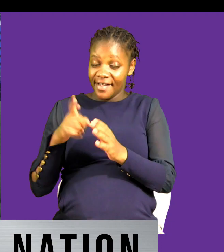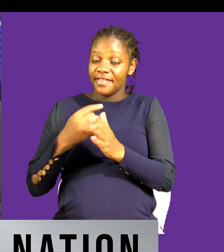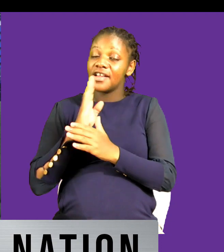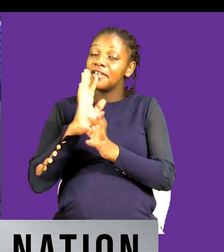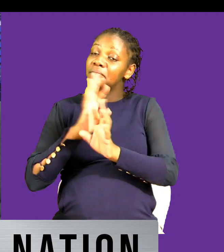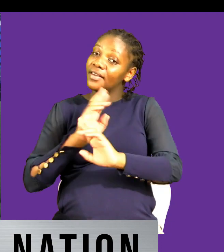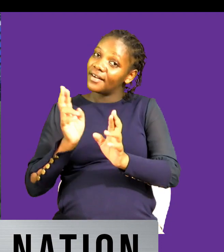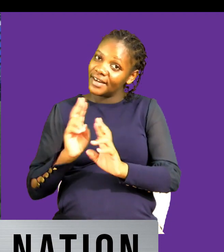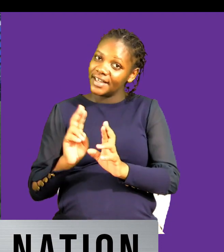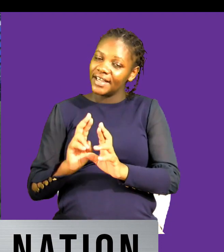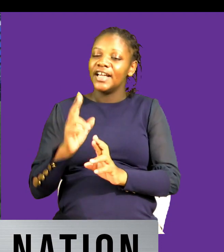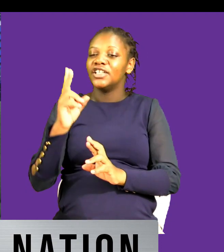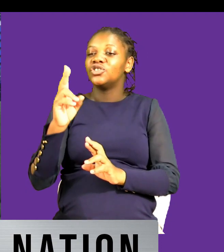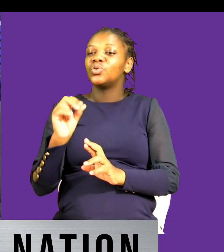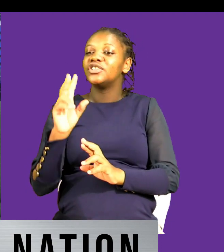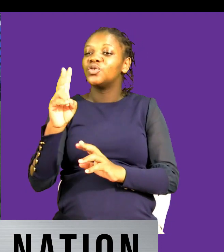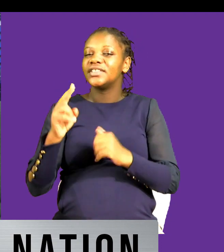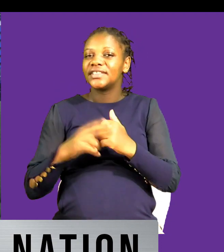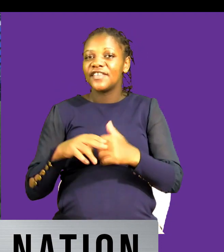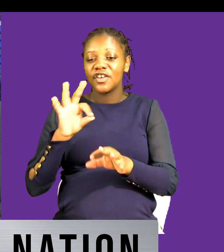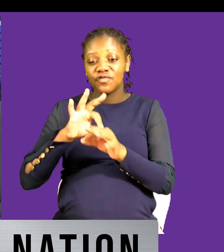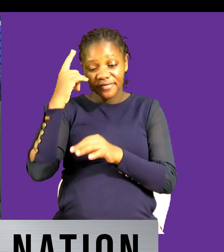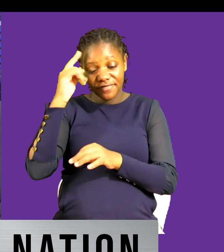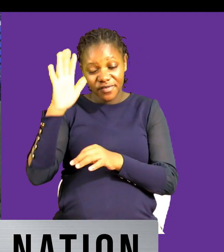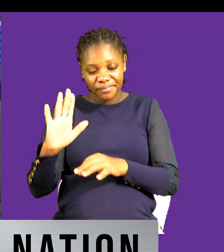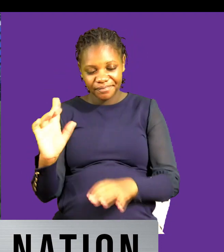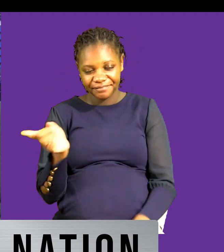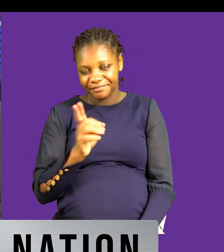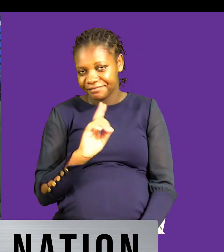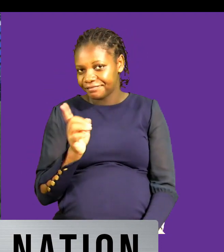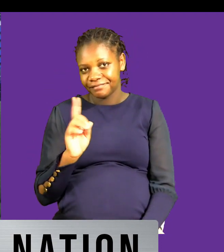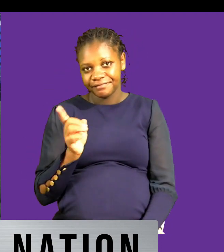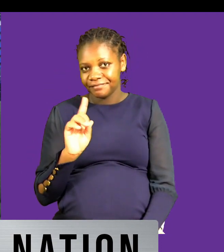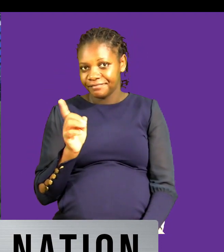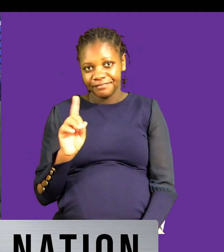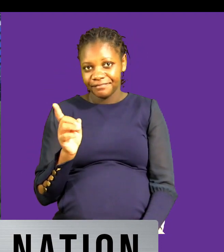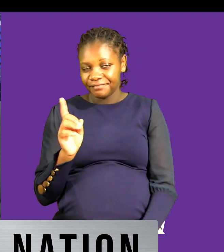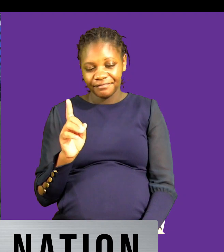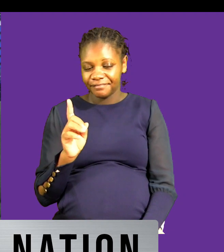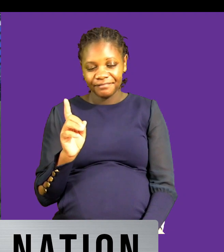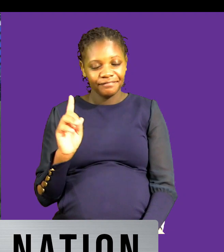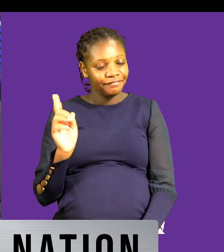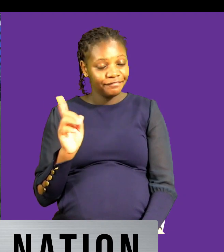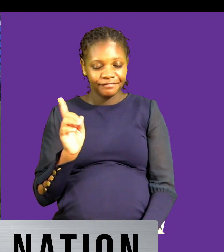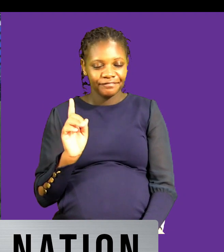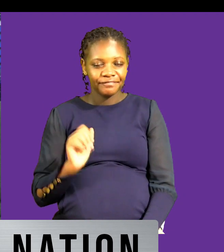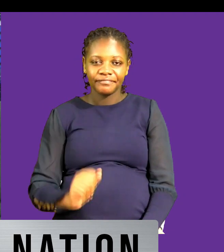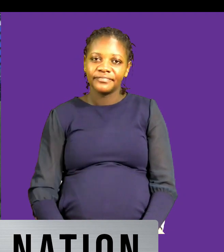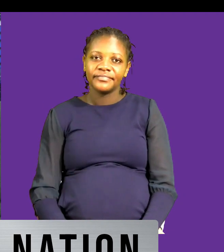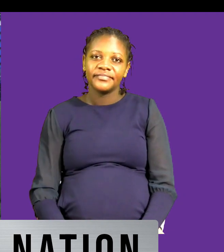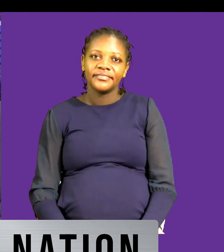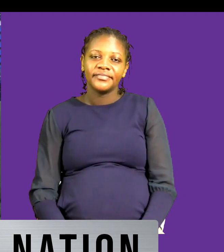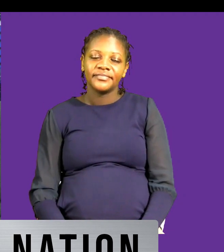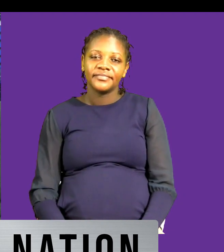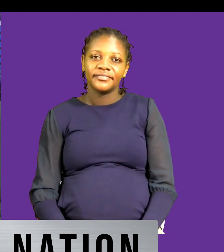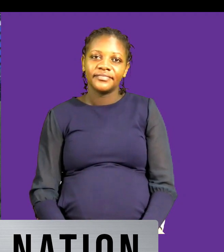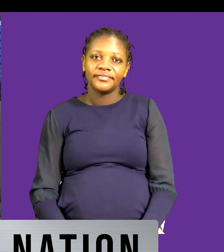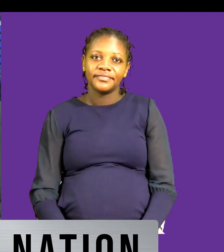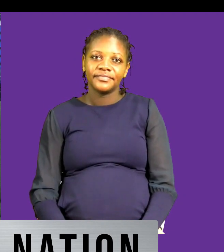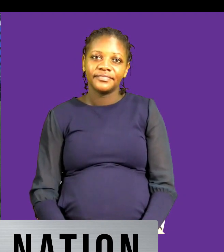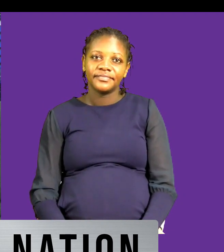are going to come at you. And we are going to come at you in 2027, and we are going to send you home kabla asubuhi ifike. If you go against